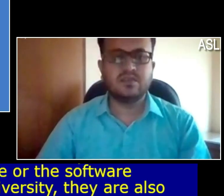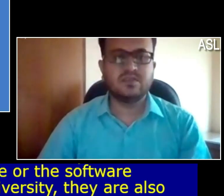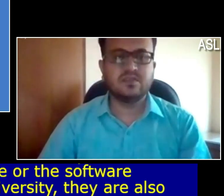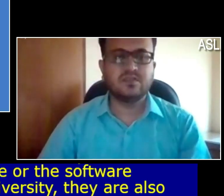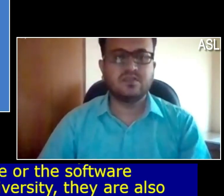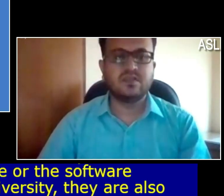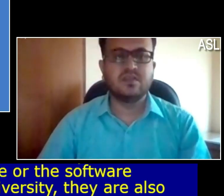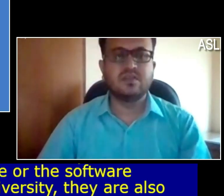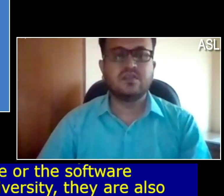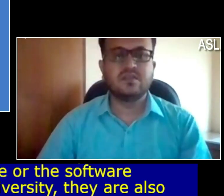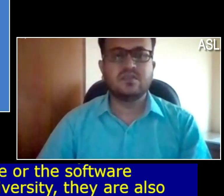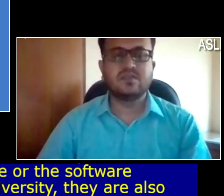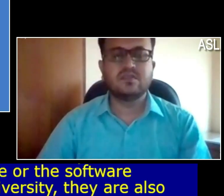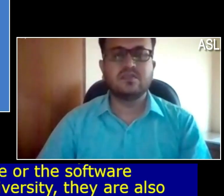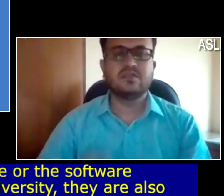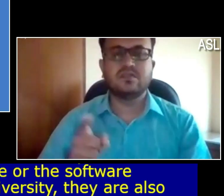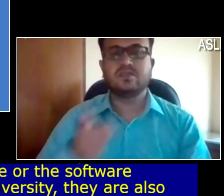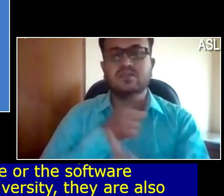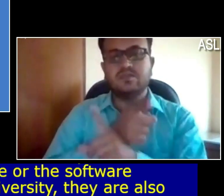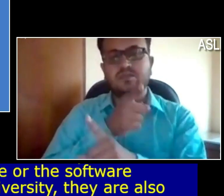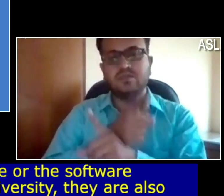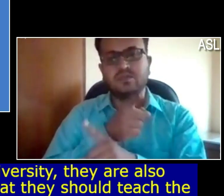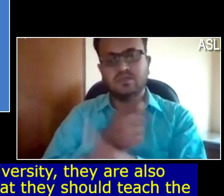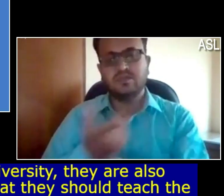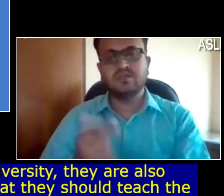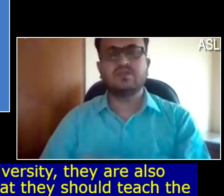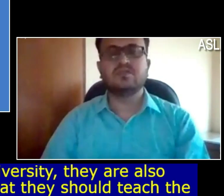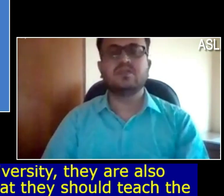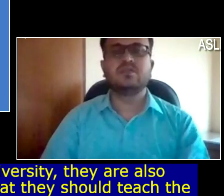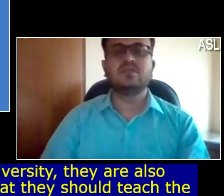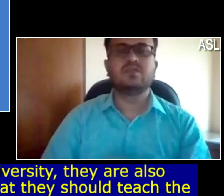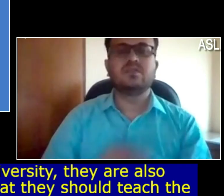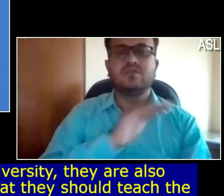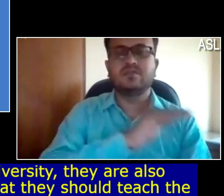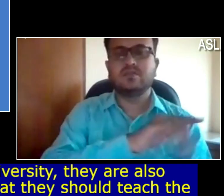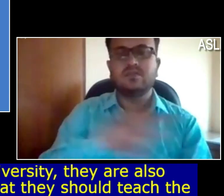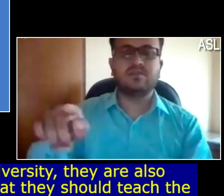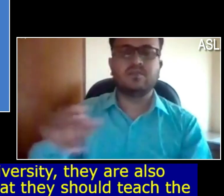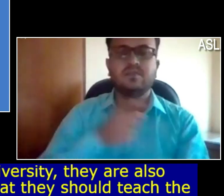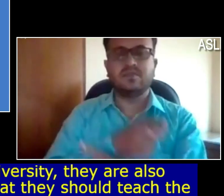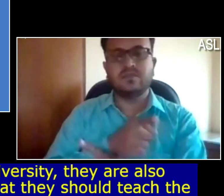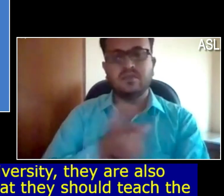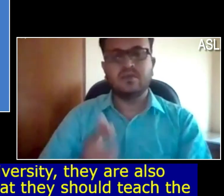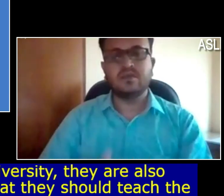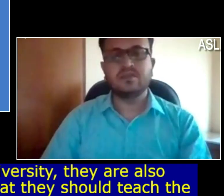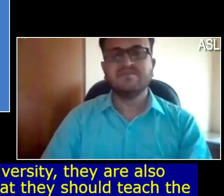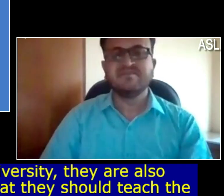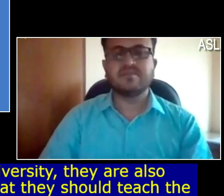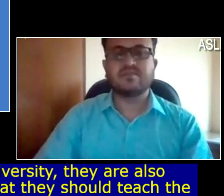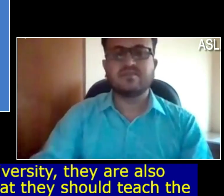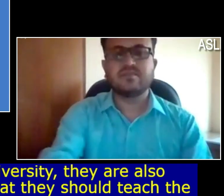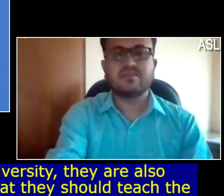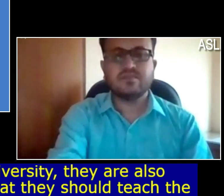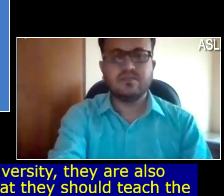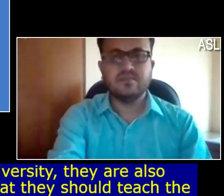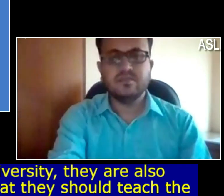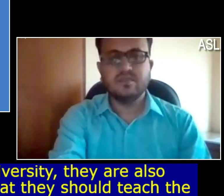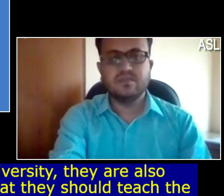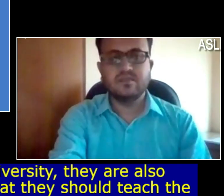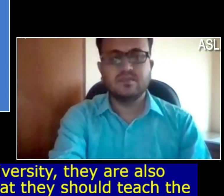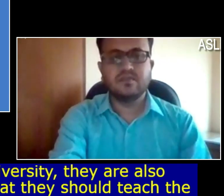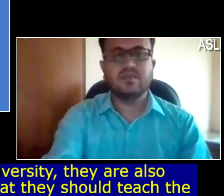should teach their students about what is accessibility, how their applications, how their internet websites,